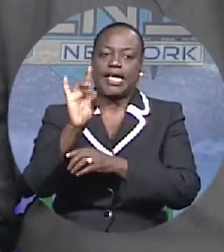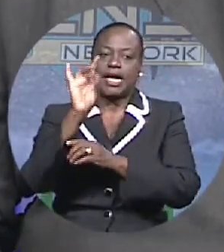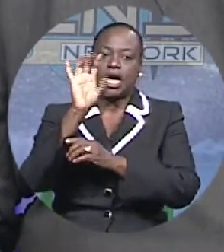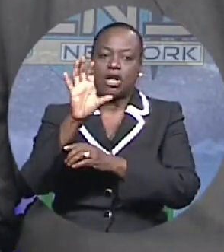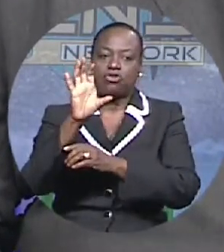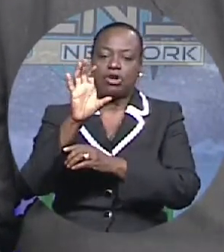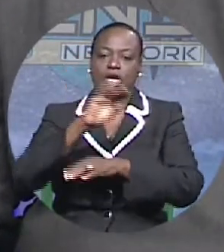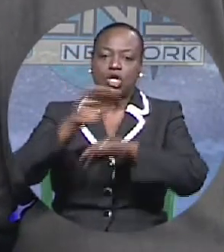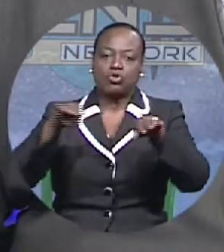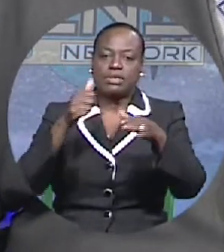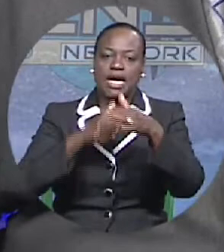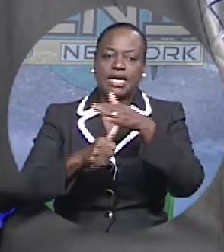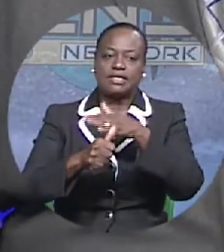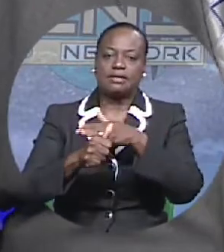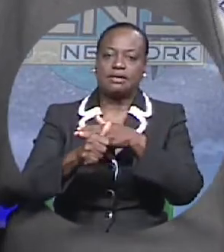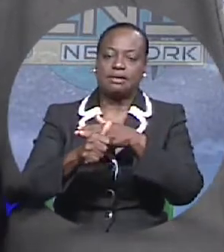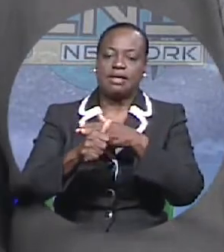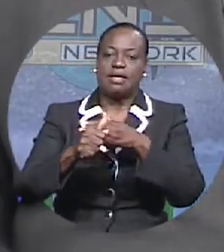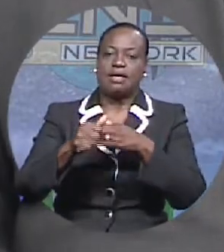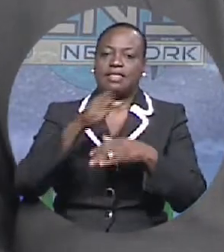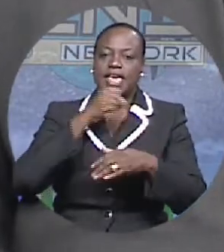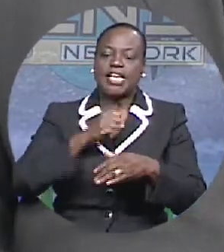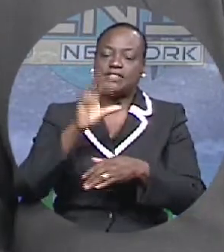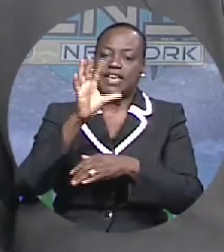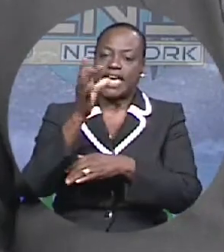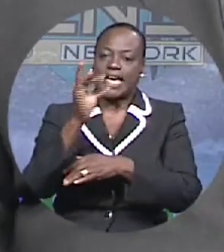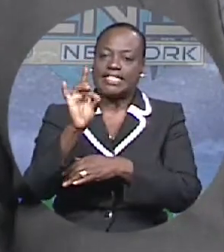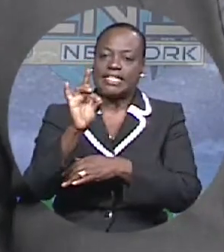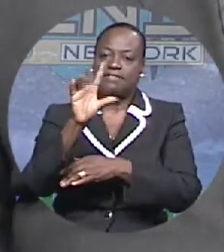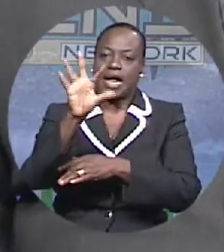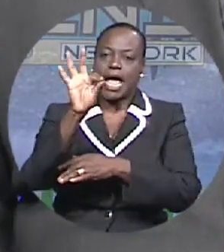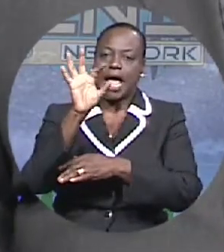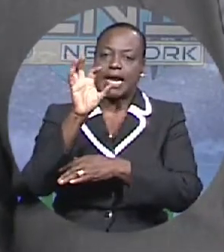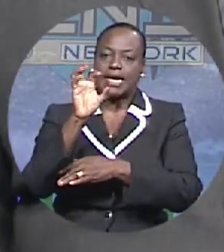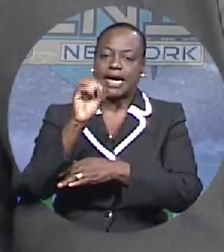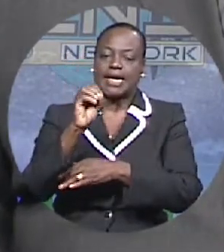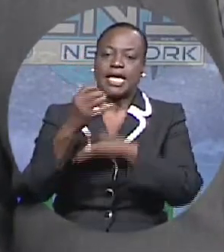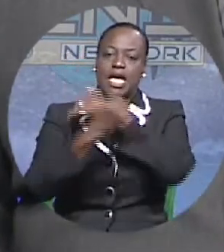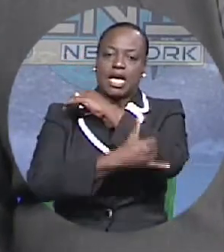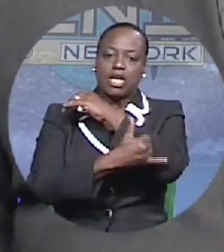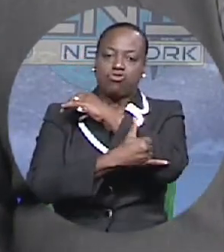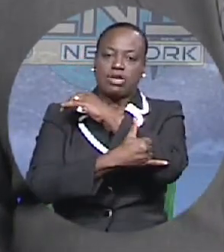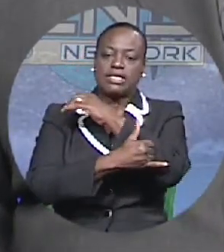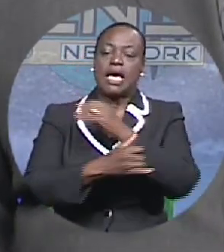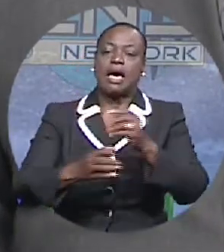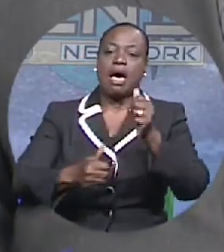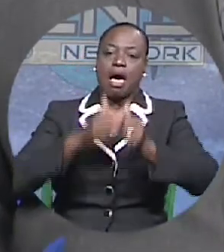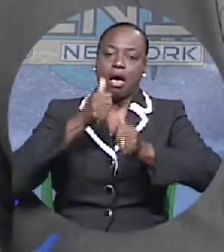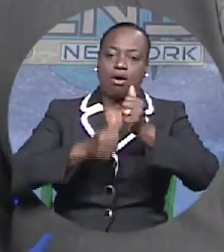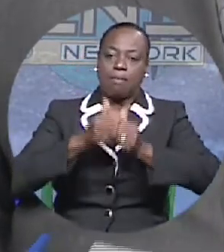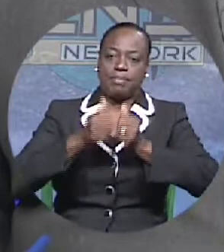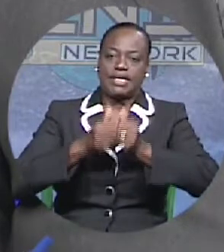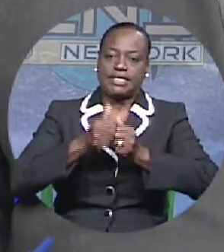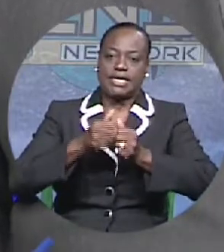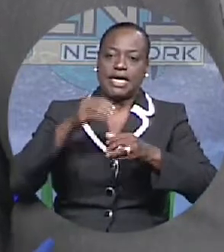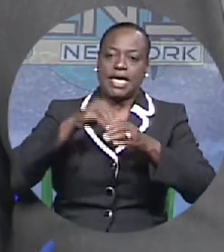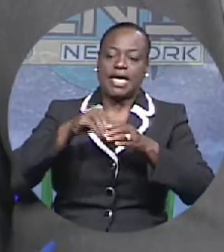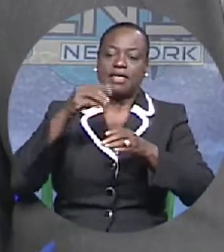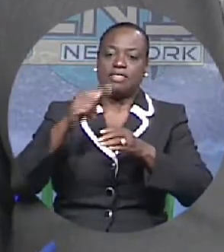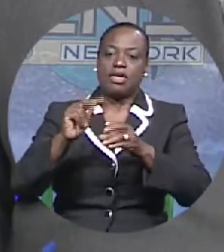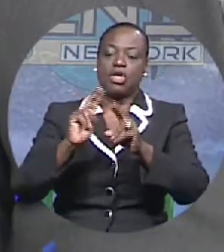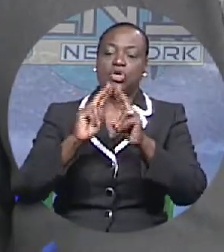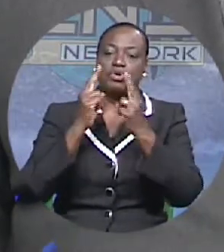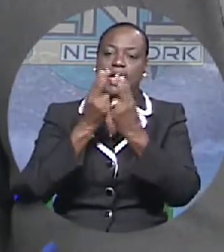age of 18 from 90 countries are competing over 6 days at the 4th World Junior Swimming Championships in the United